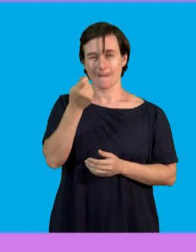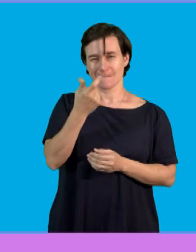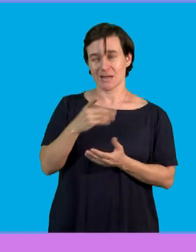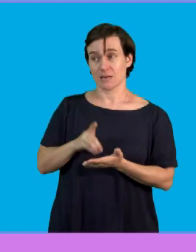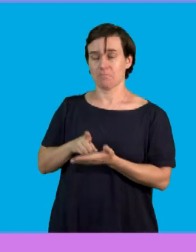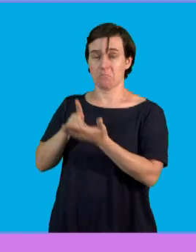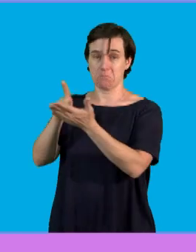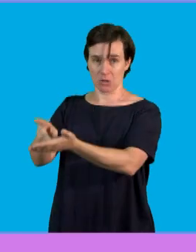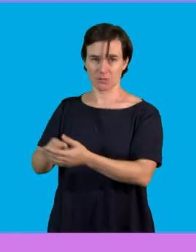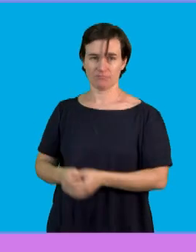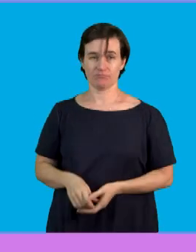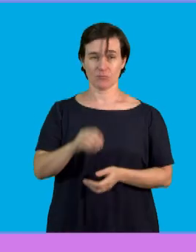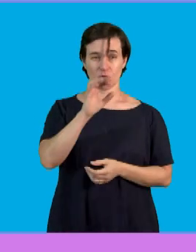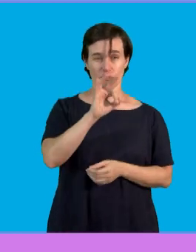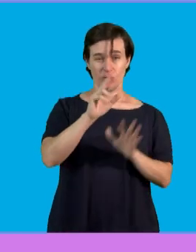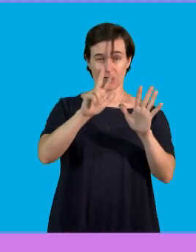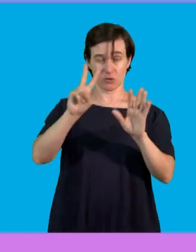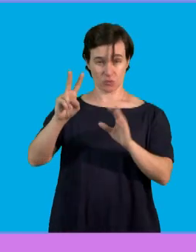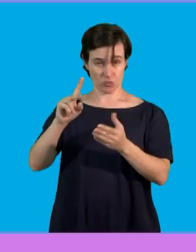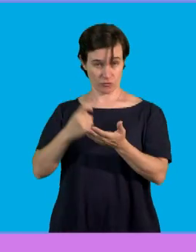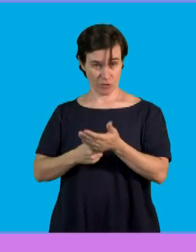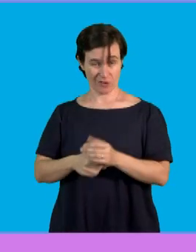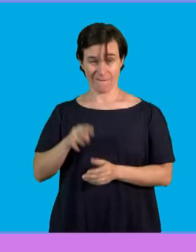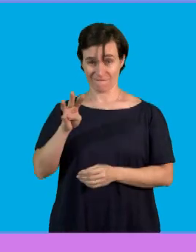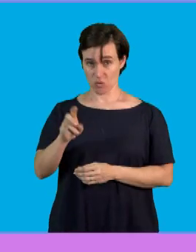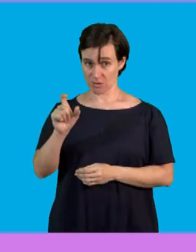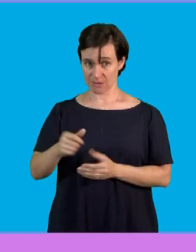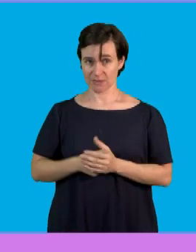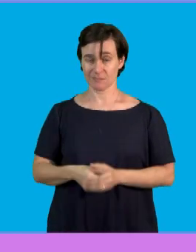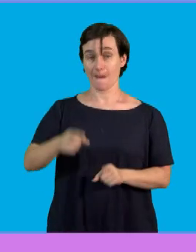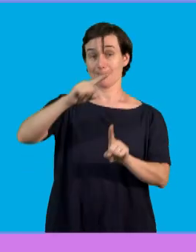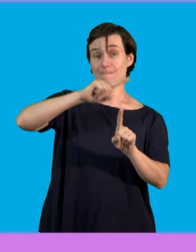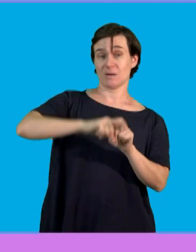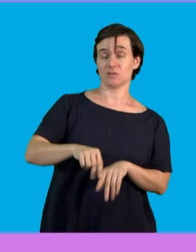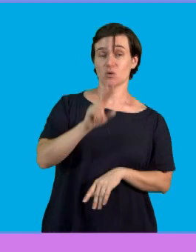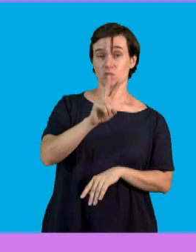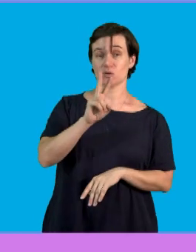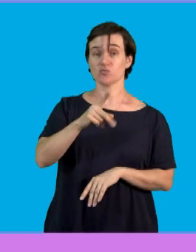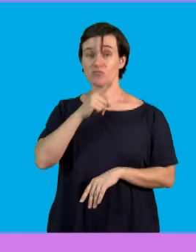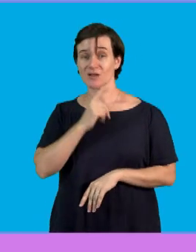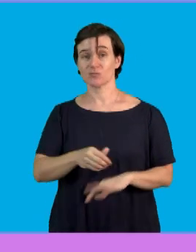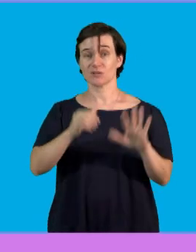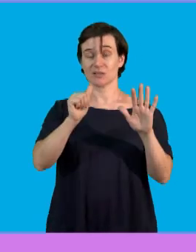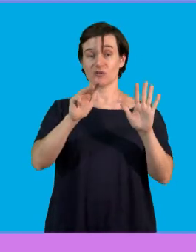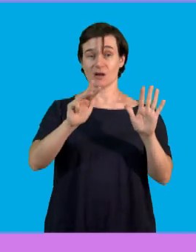deposited. We have 382 Rand 14 cents plus